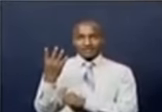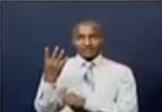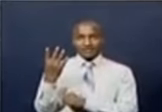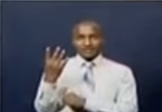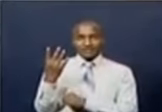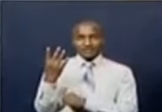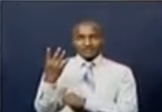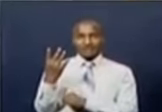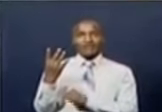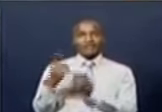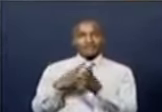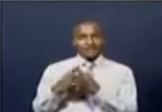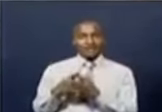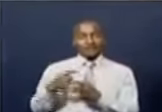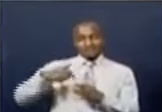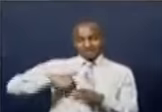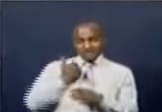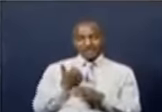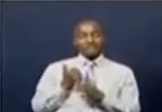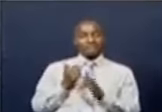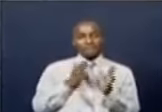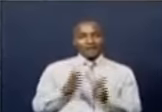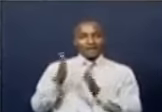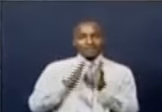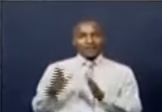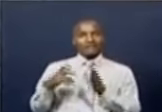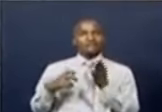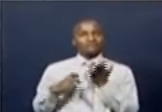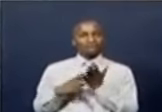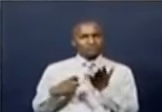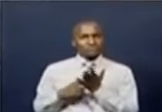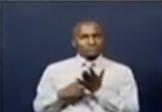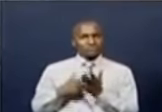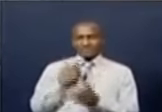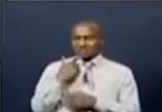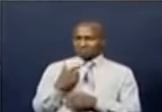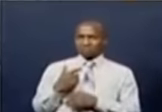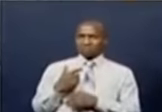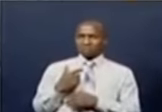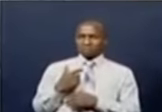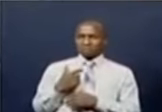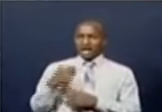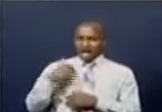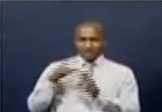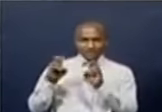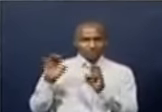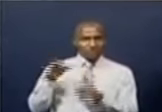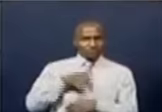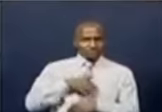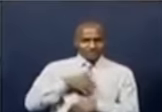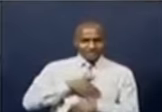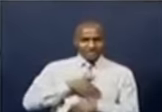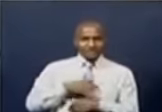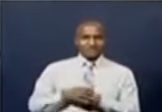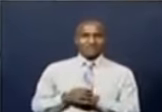after arranging my own tickets from the athletes, personal ticket. I was told, no, we have issues of accreditation. Where you're going to stay is going to be an